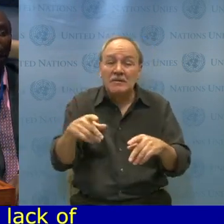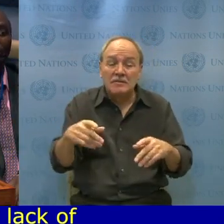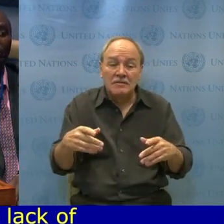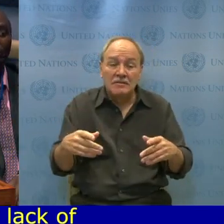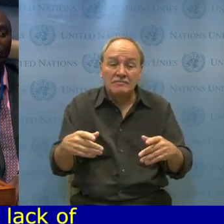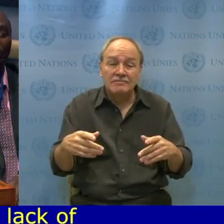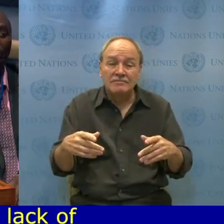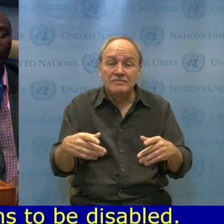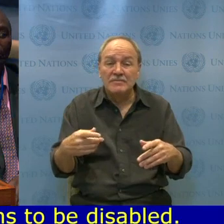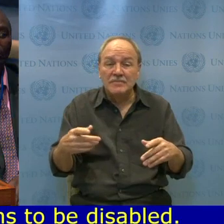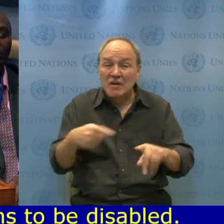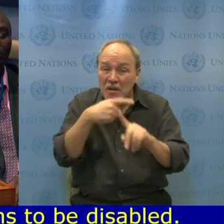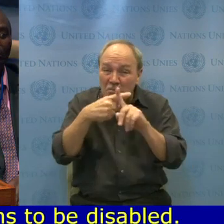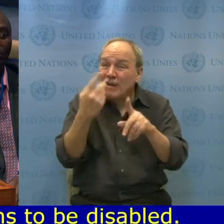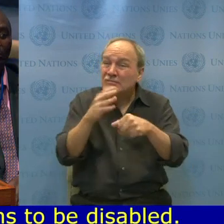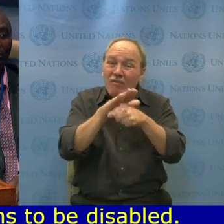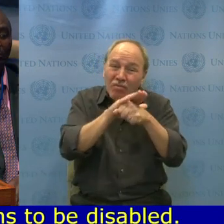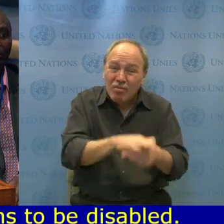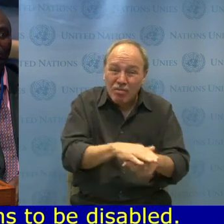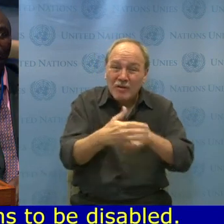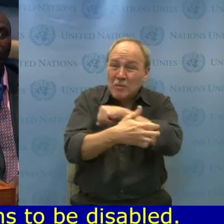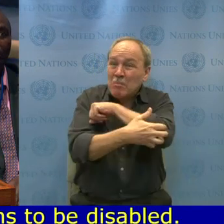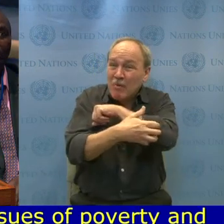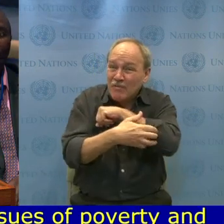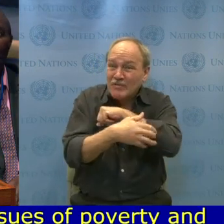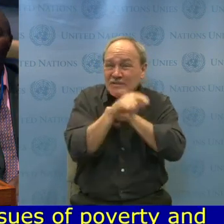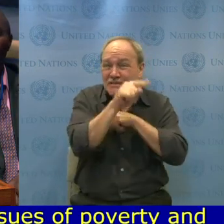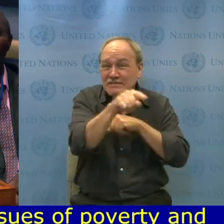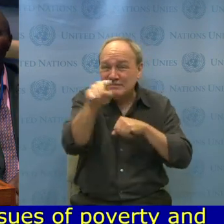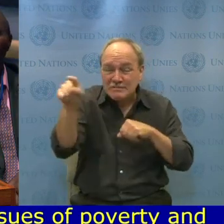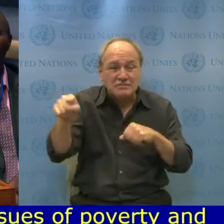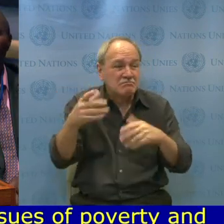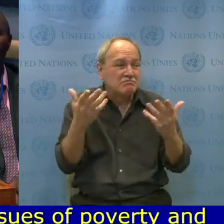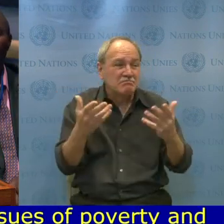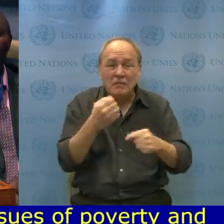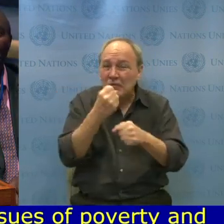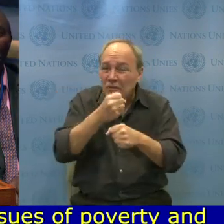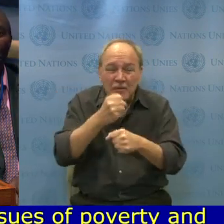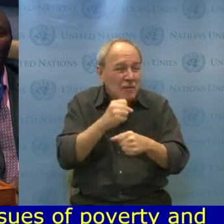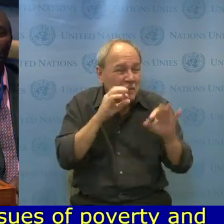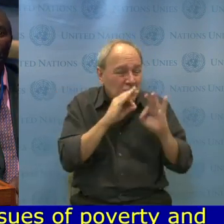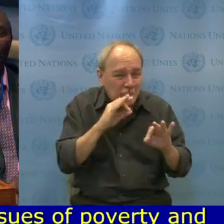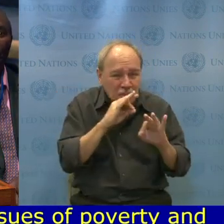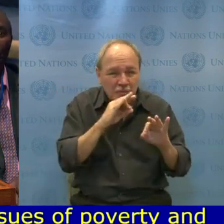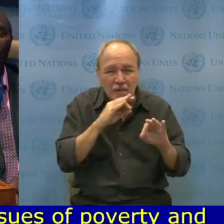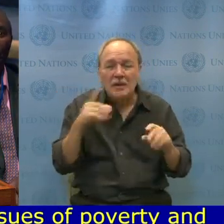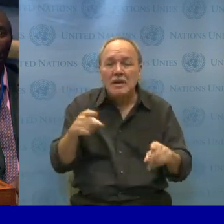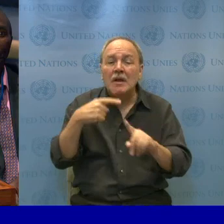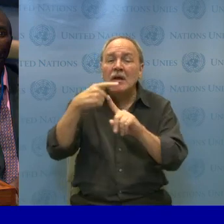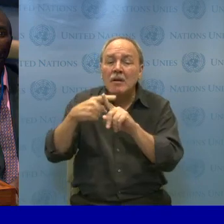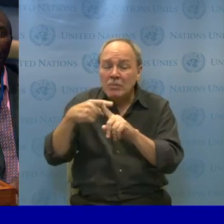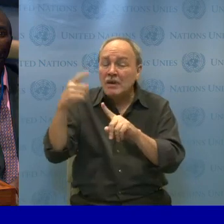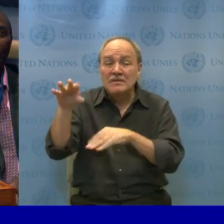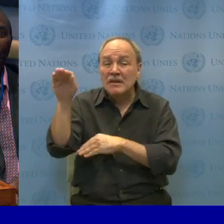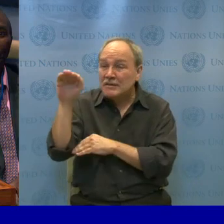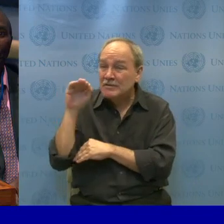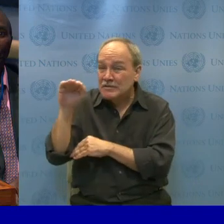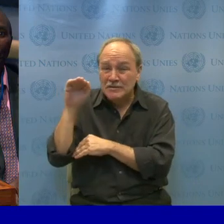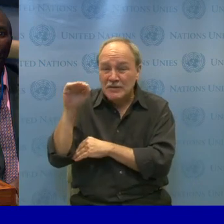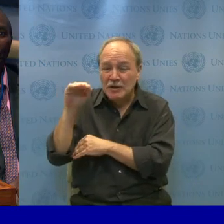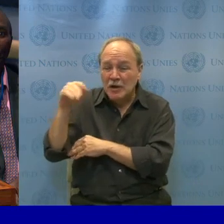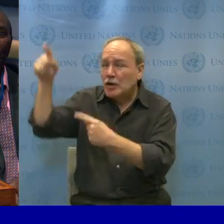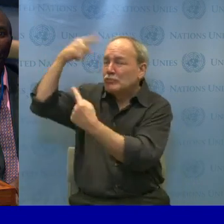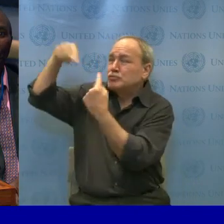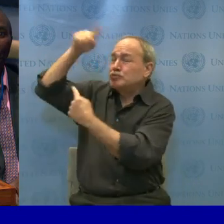Madam Speaker, Zimbabwe was affected by a major devastating cyclone called Cyclone Idai. As